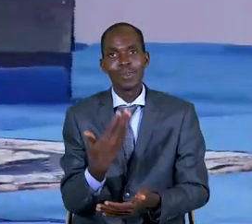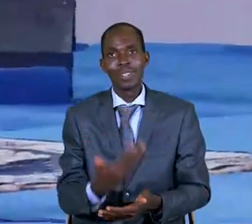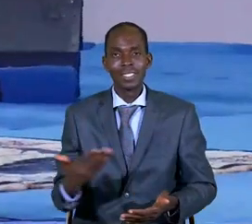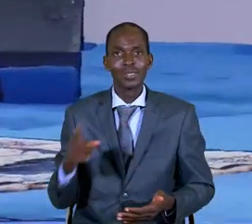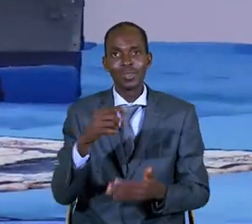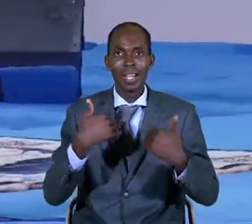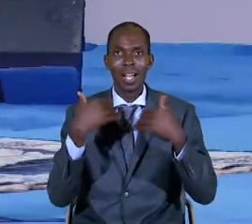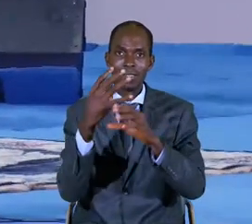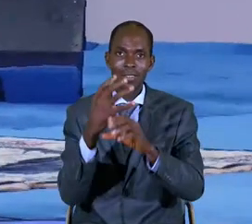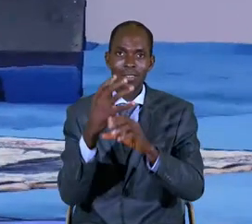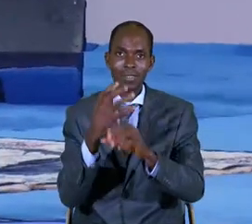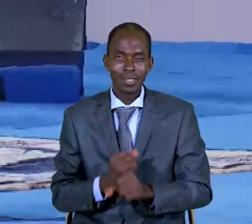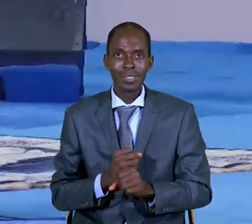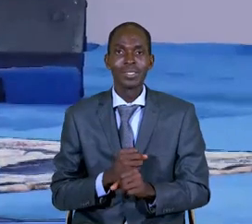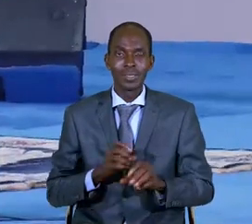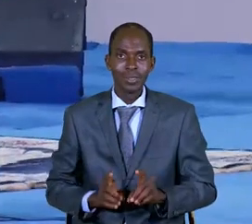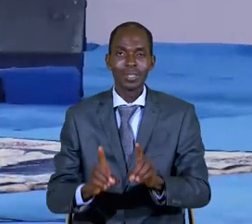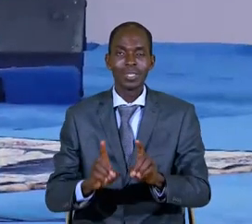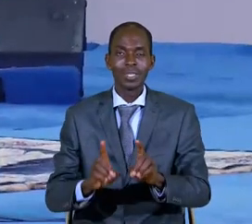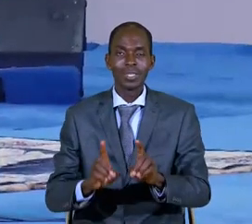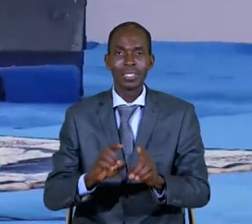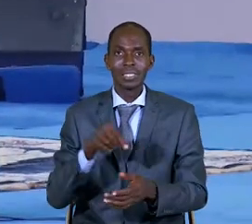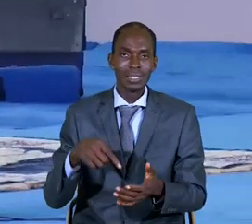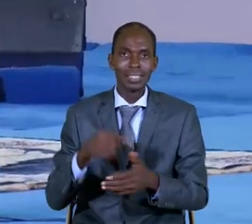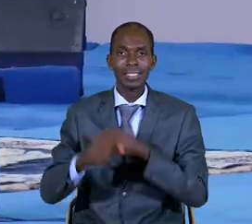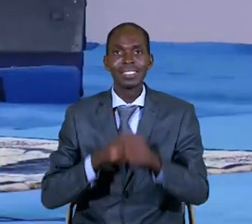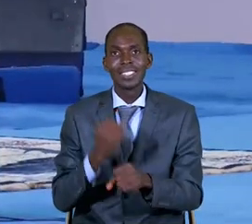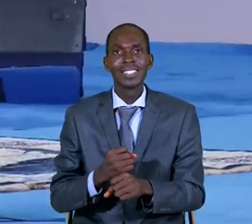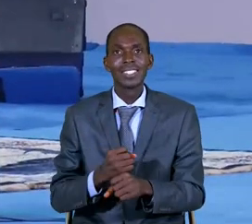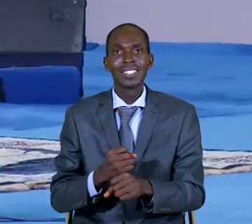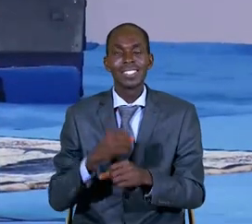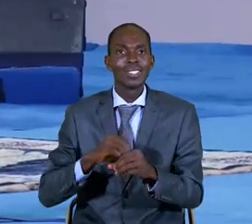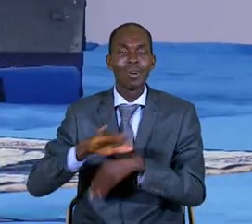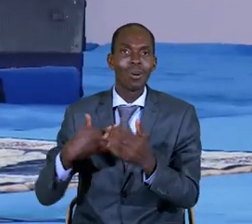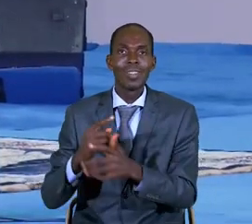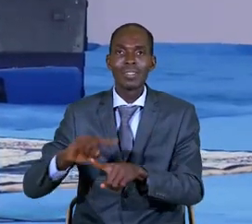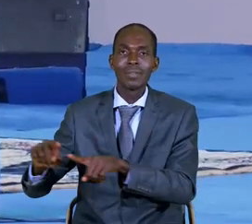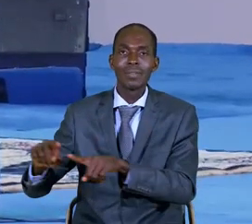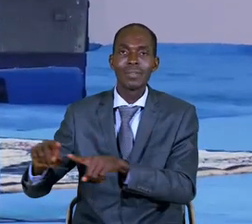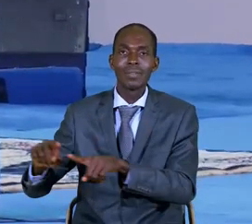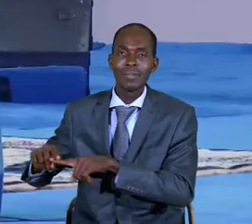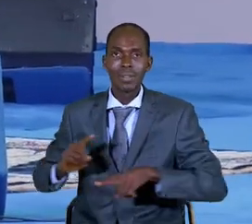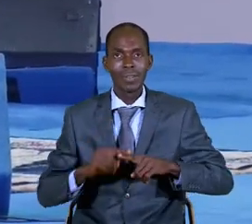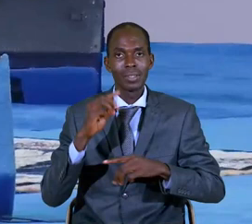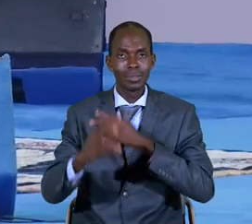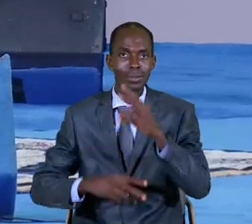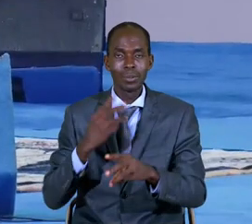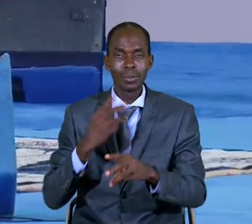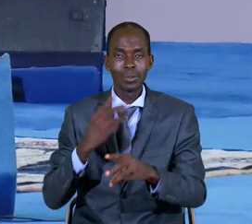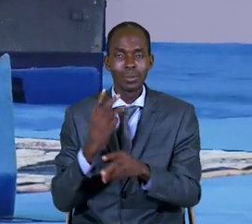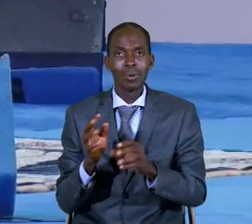got during this year, all the various global crusades in